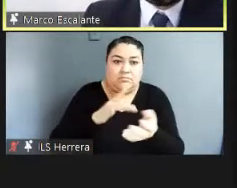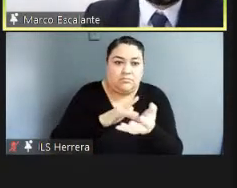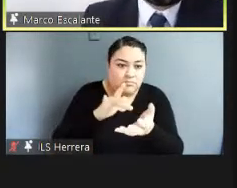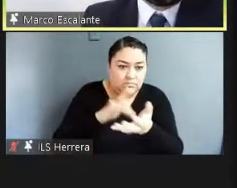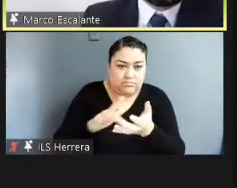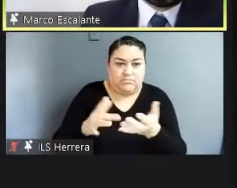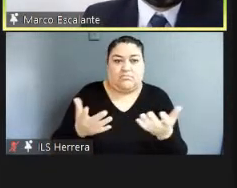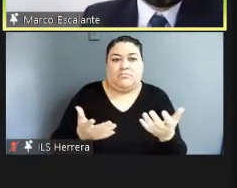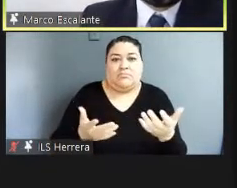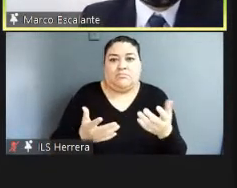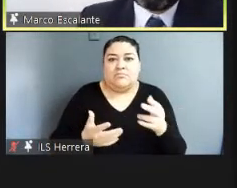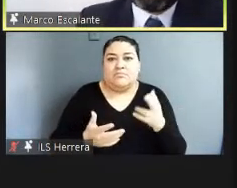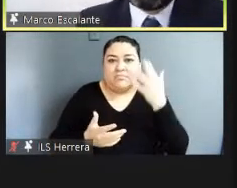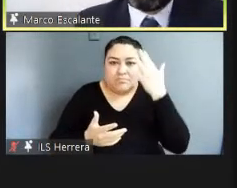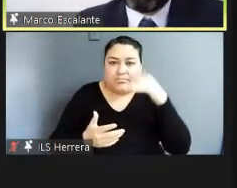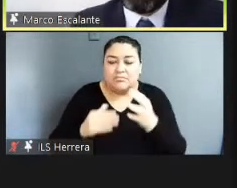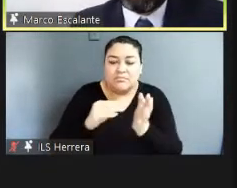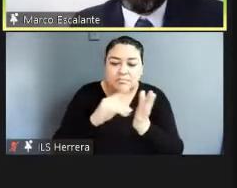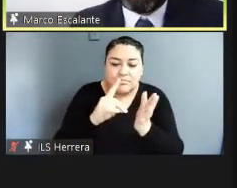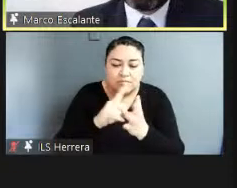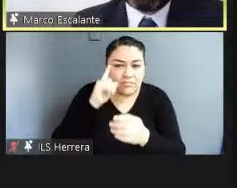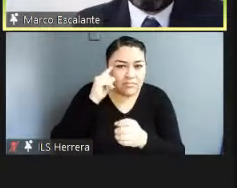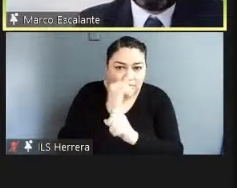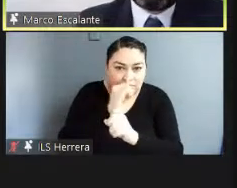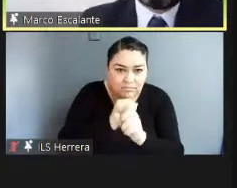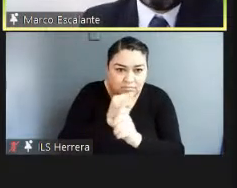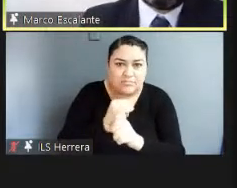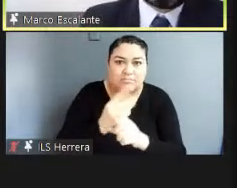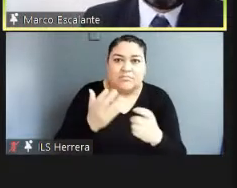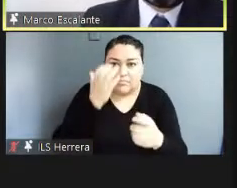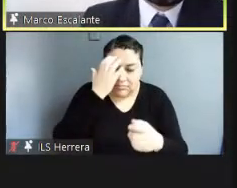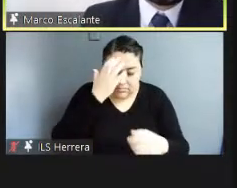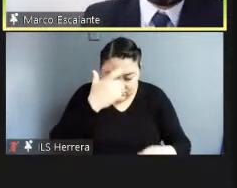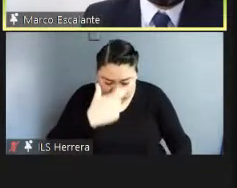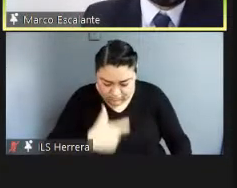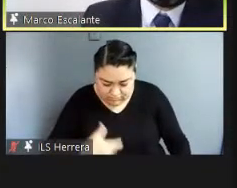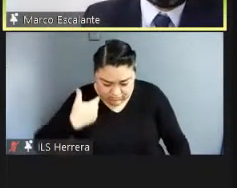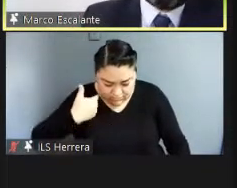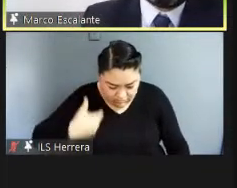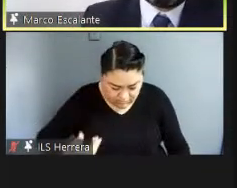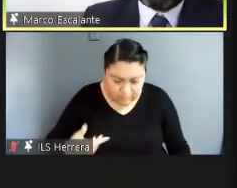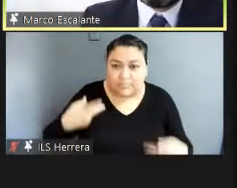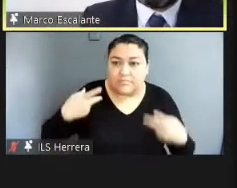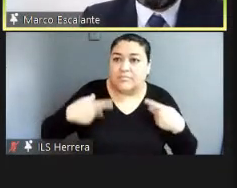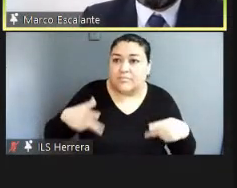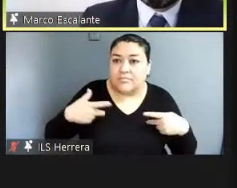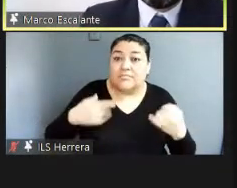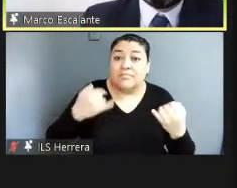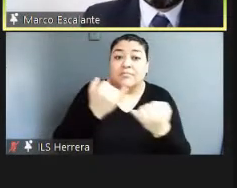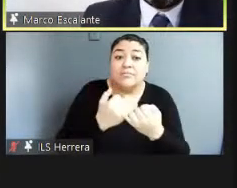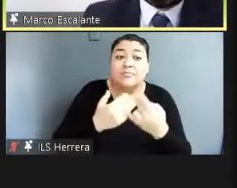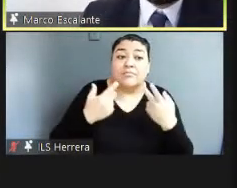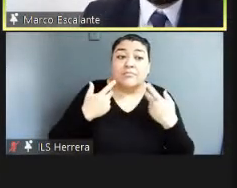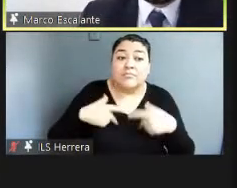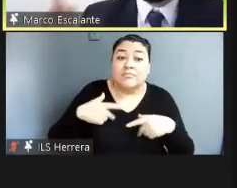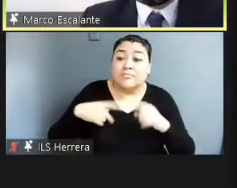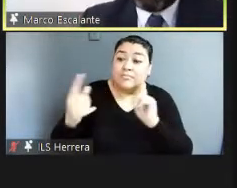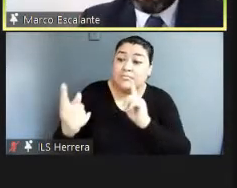have social responsibility, know how to serve others, use the scientific method, know themselves, and